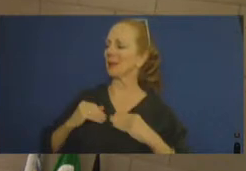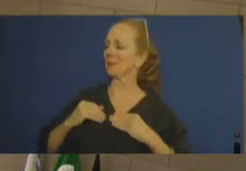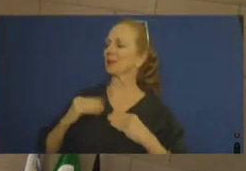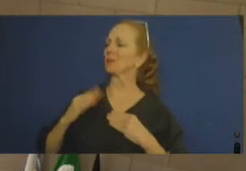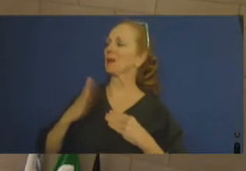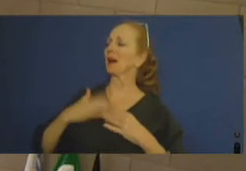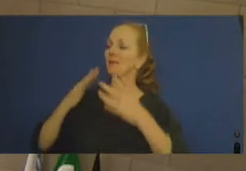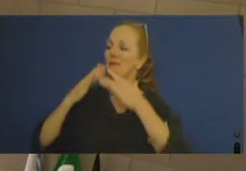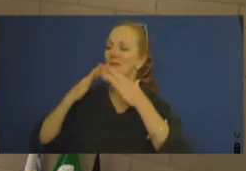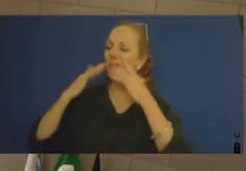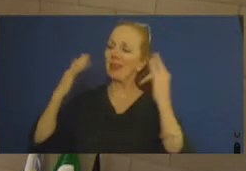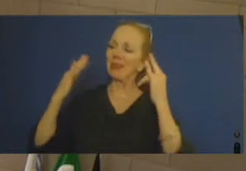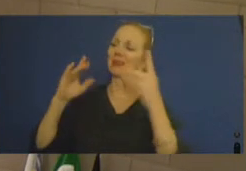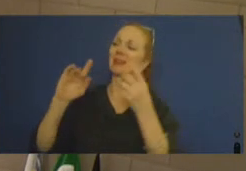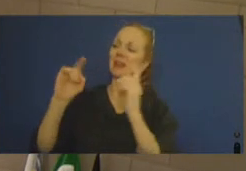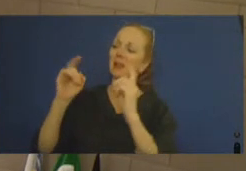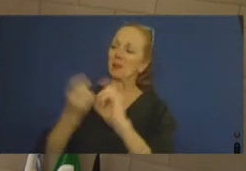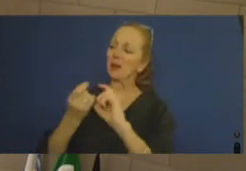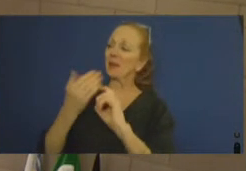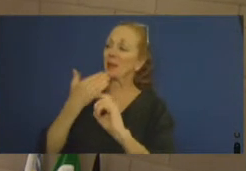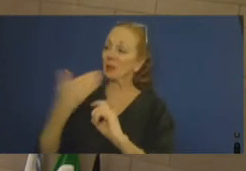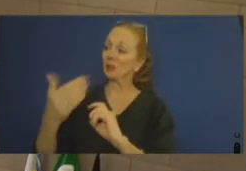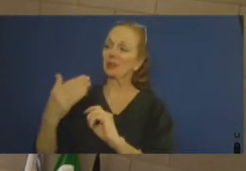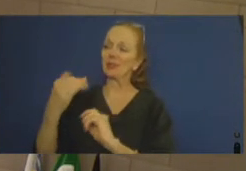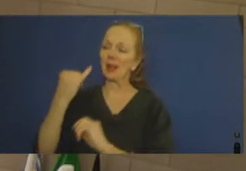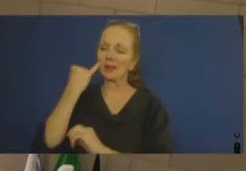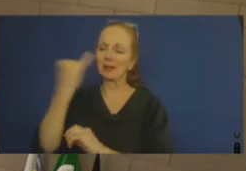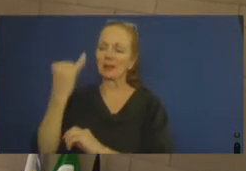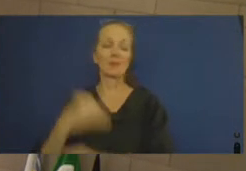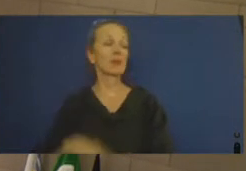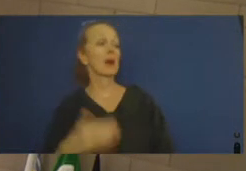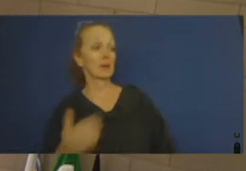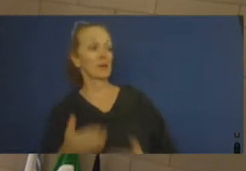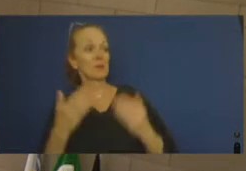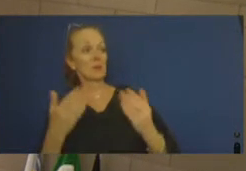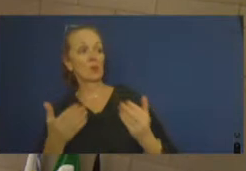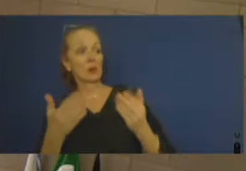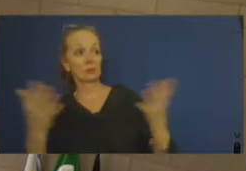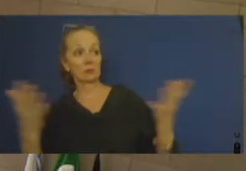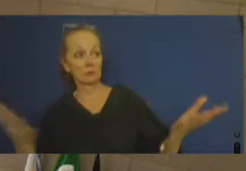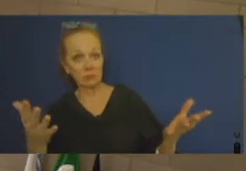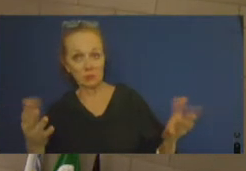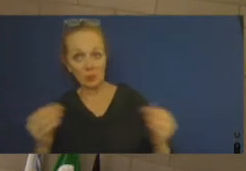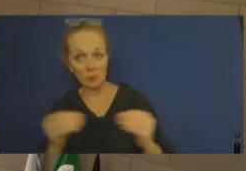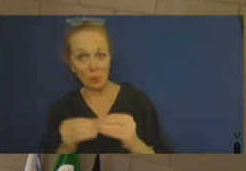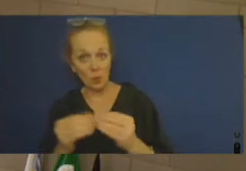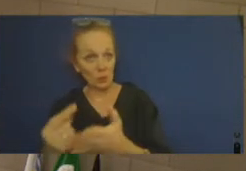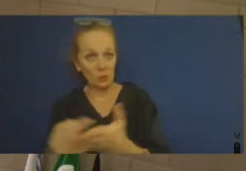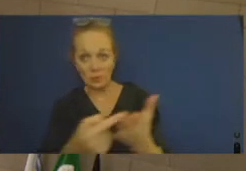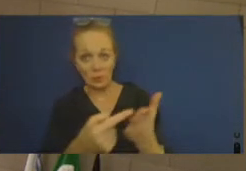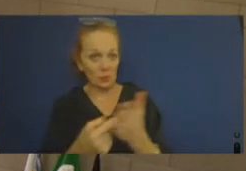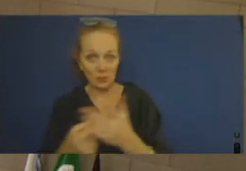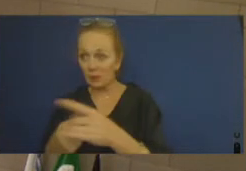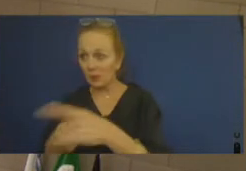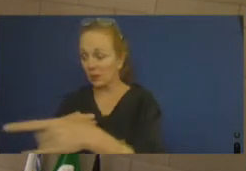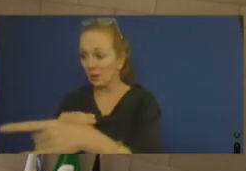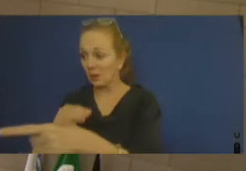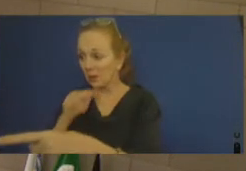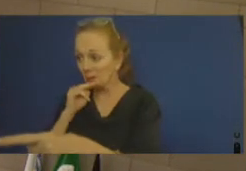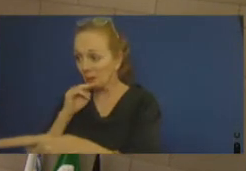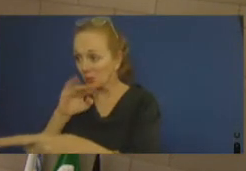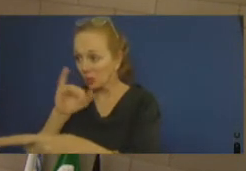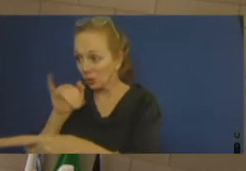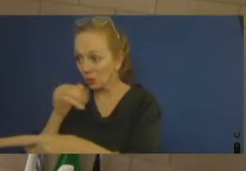idea. Okay, so we have a motion on the floor. Any further discussion? Ms. Johnson? I'm sorry, one other